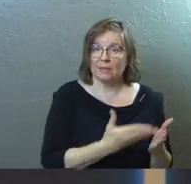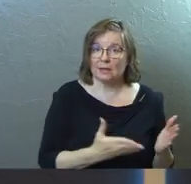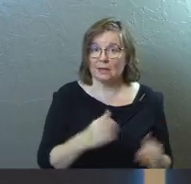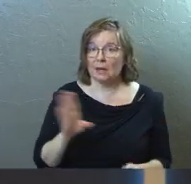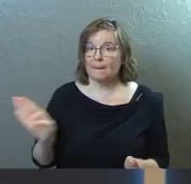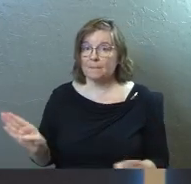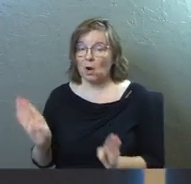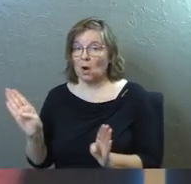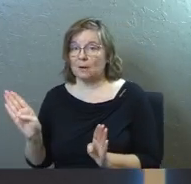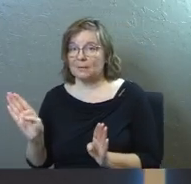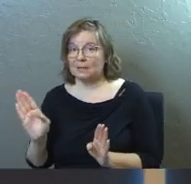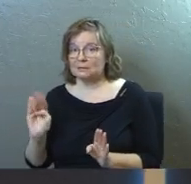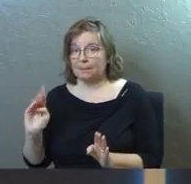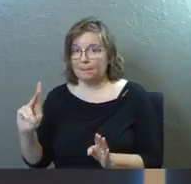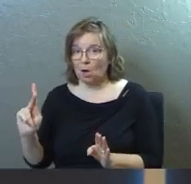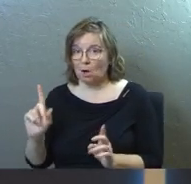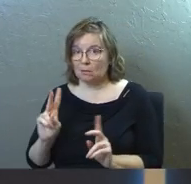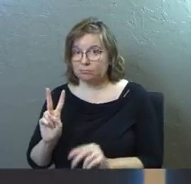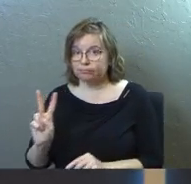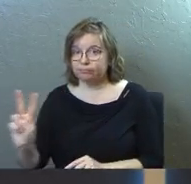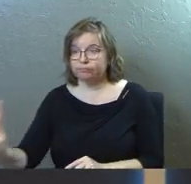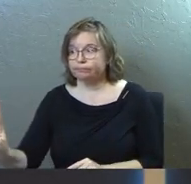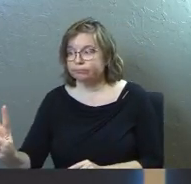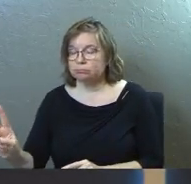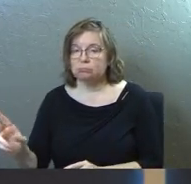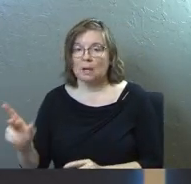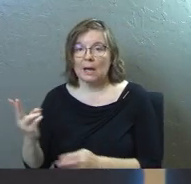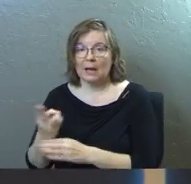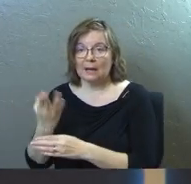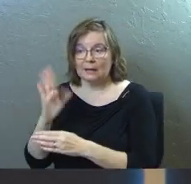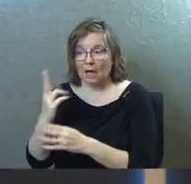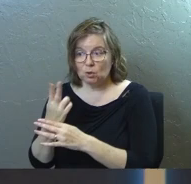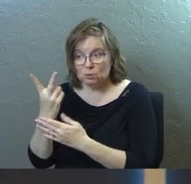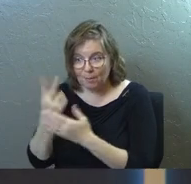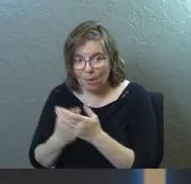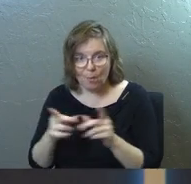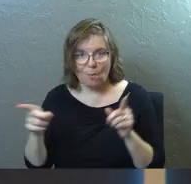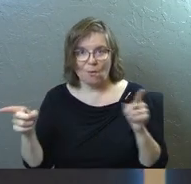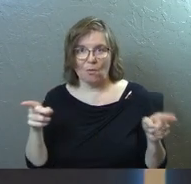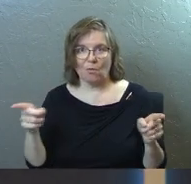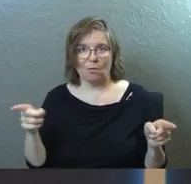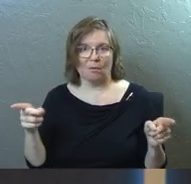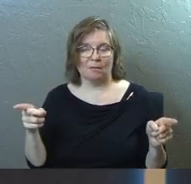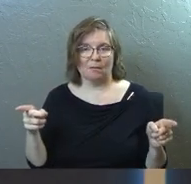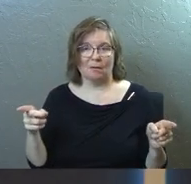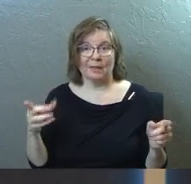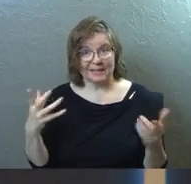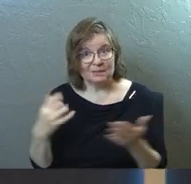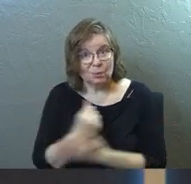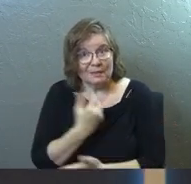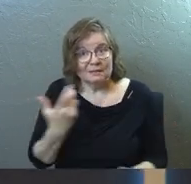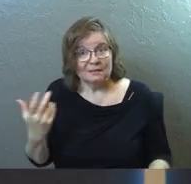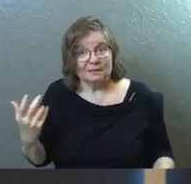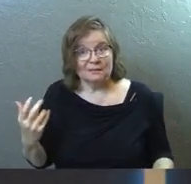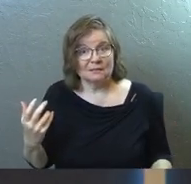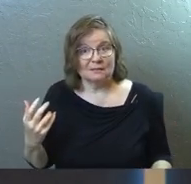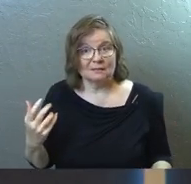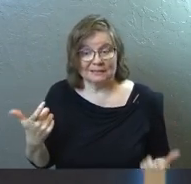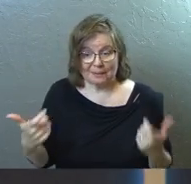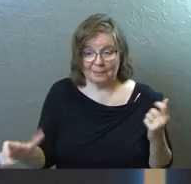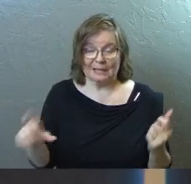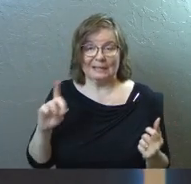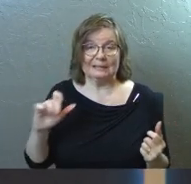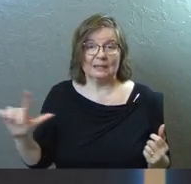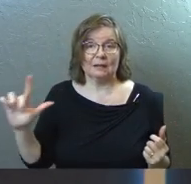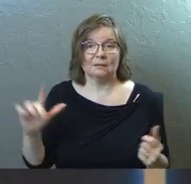way, and the same thing happens. God uses both. More people are reached for the good news of Jesus. That's a win, amen? That's a big